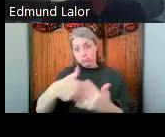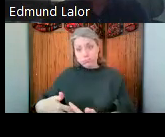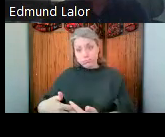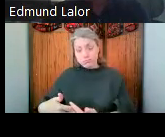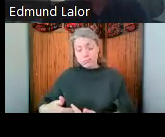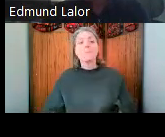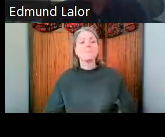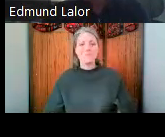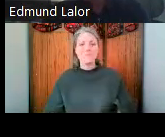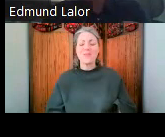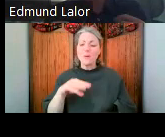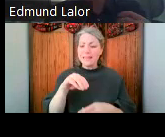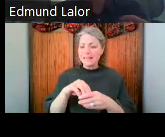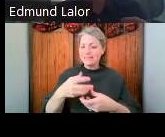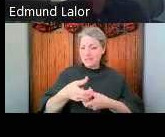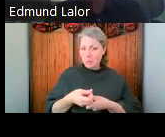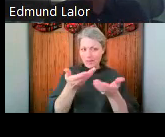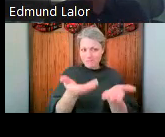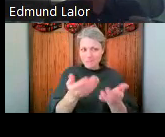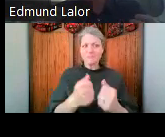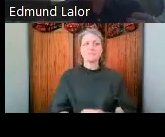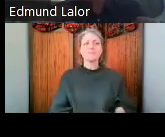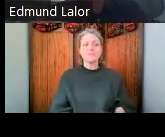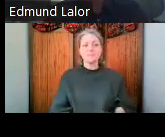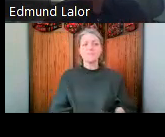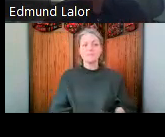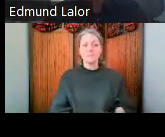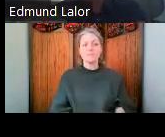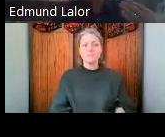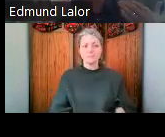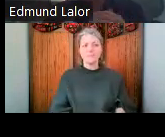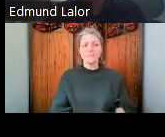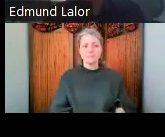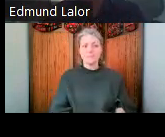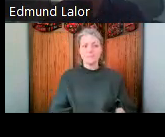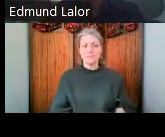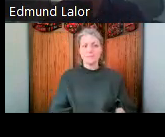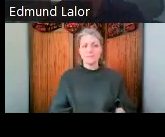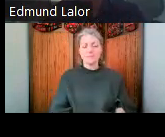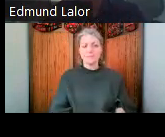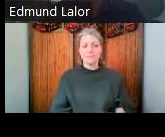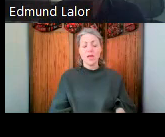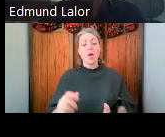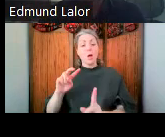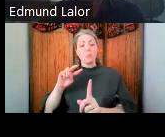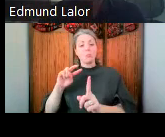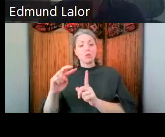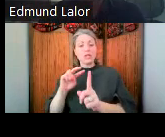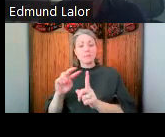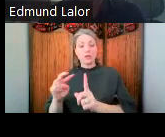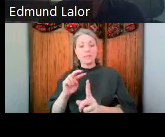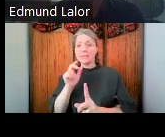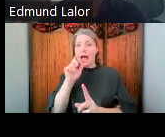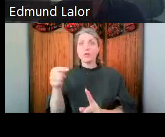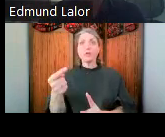in summary, we argue that perception is not just dumbly telling your brain what your eyes